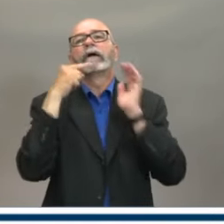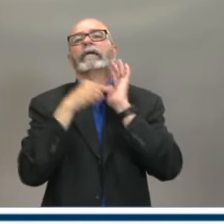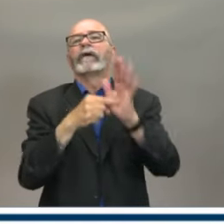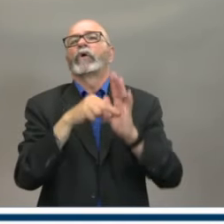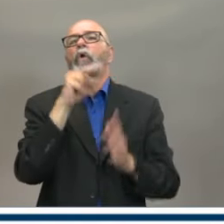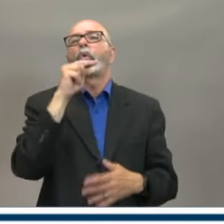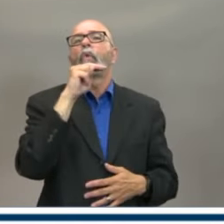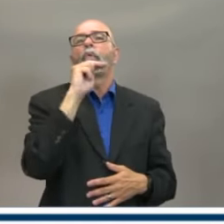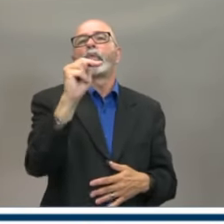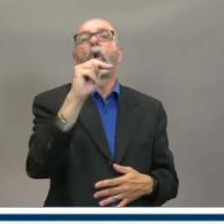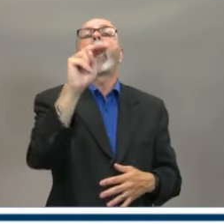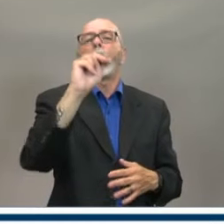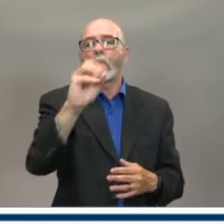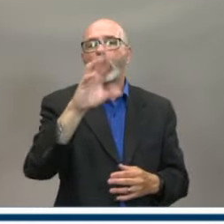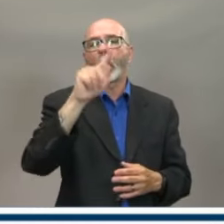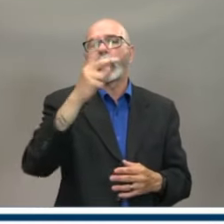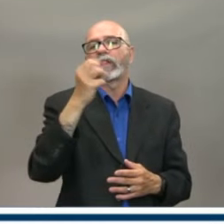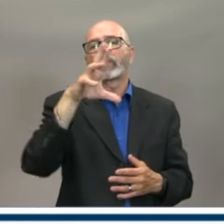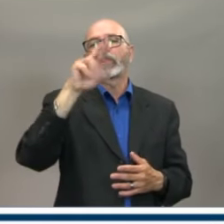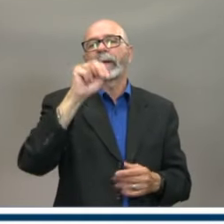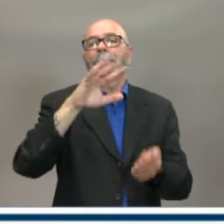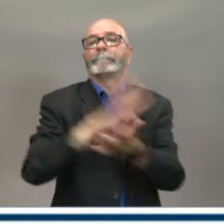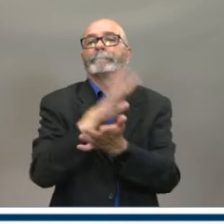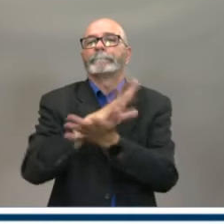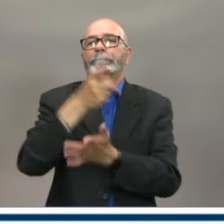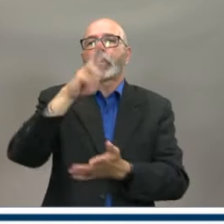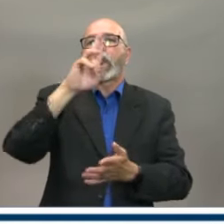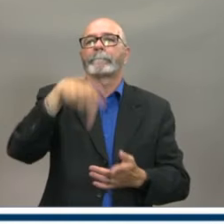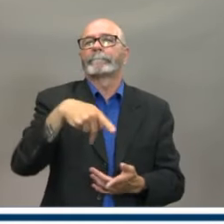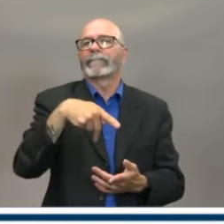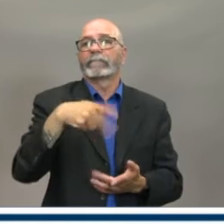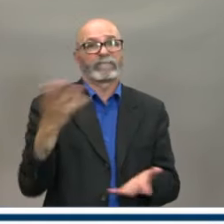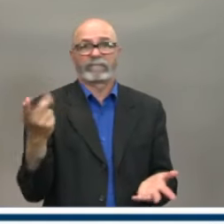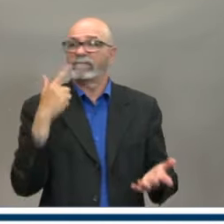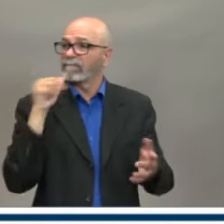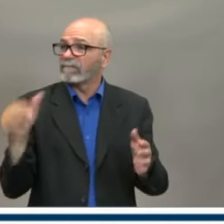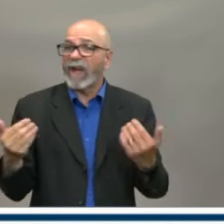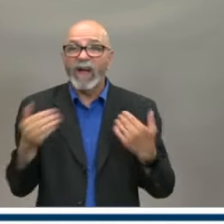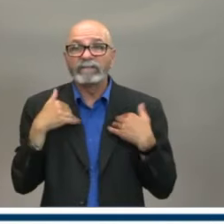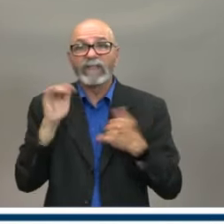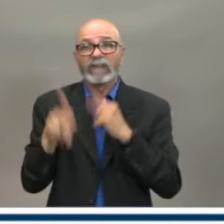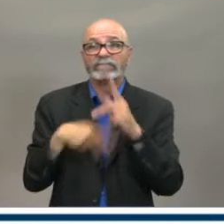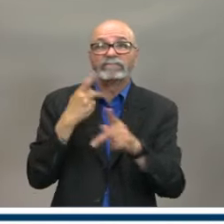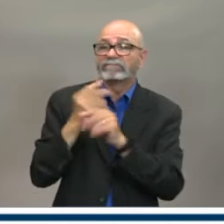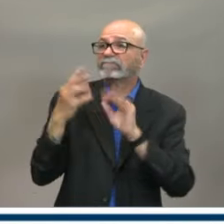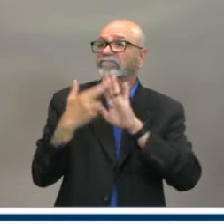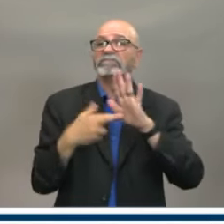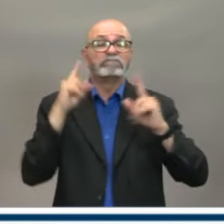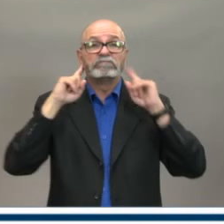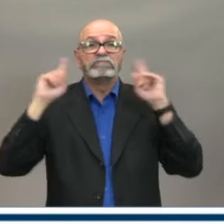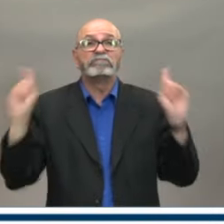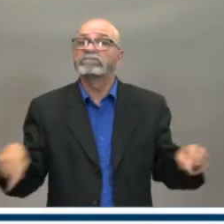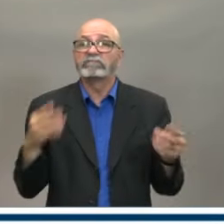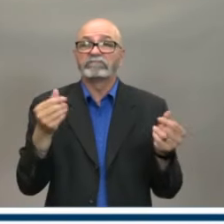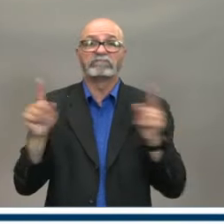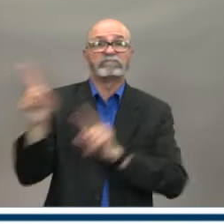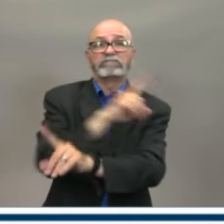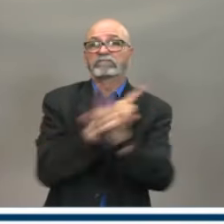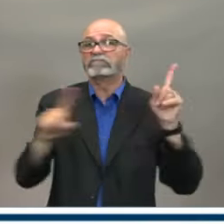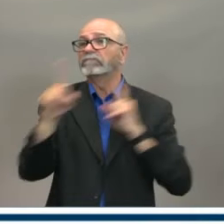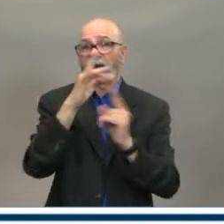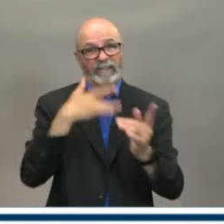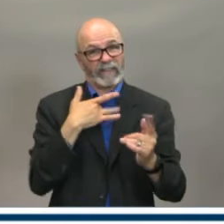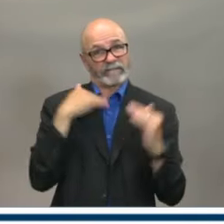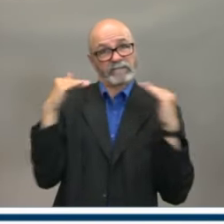remediation. Does this mean that Northern Pulp doesn't have a reclamation bond? And if not, do you think it's fair that Nova Scotians are paying for Northern